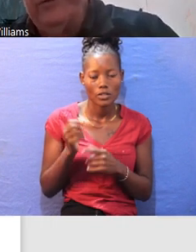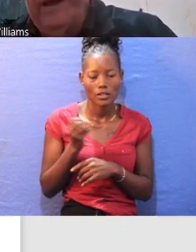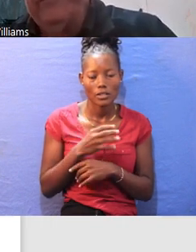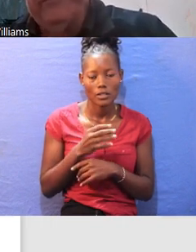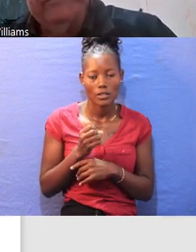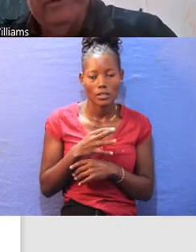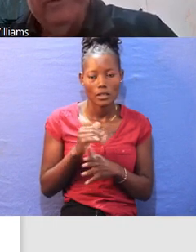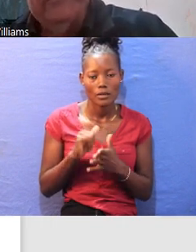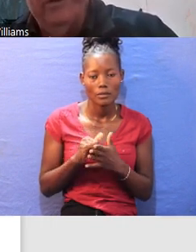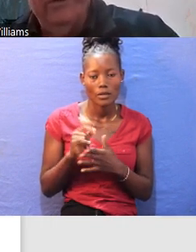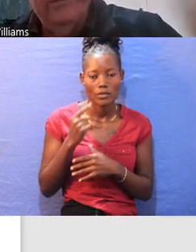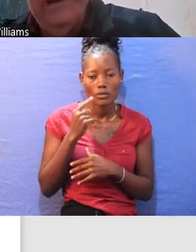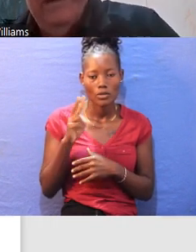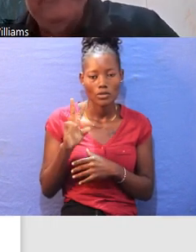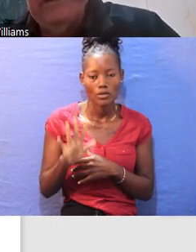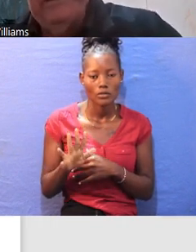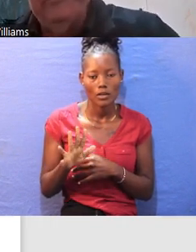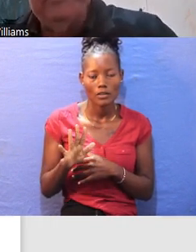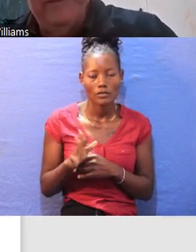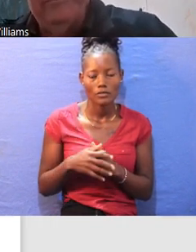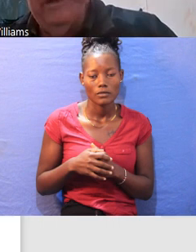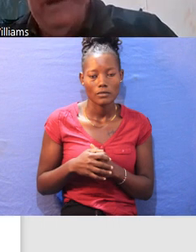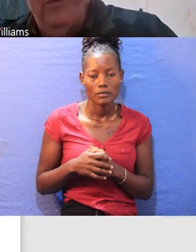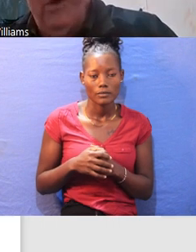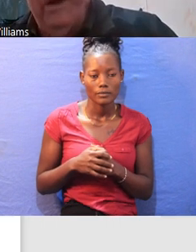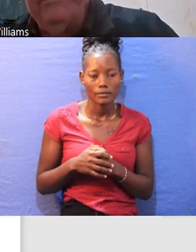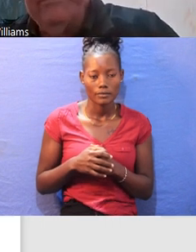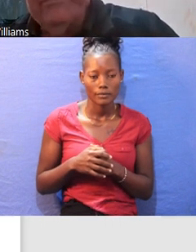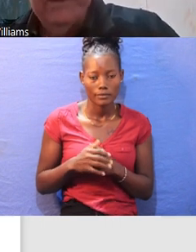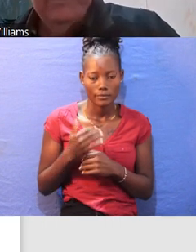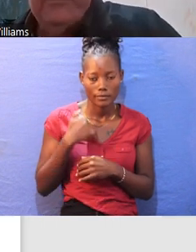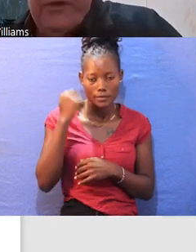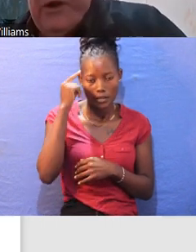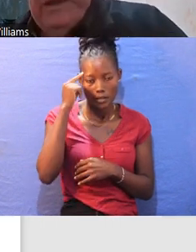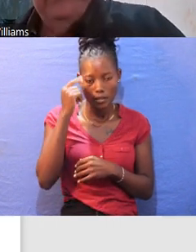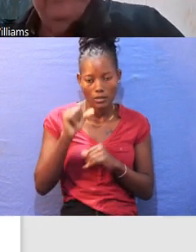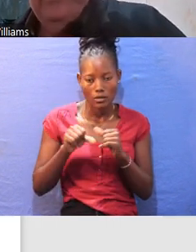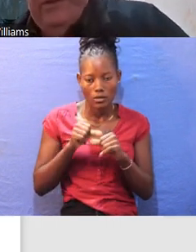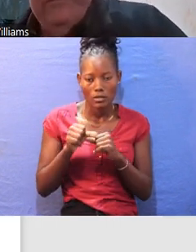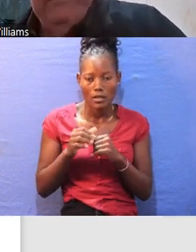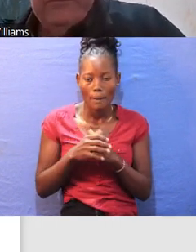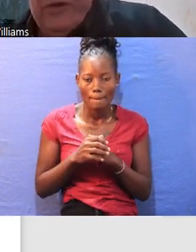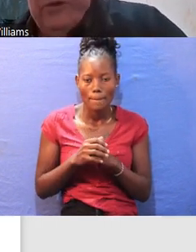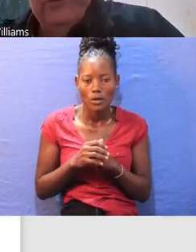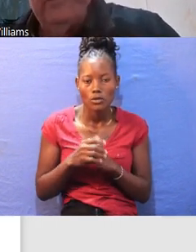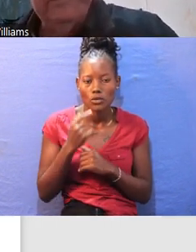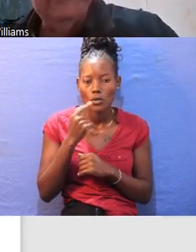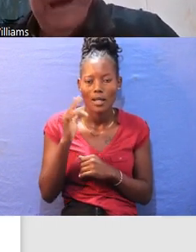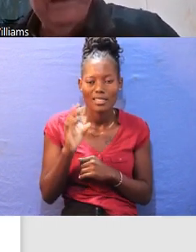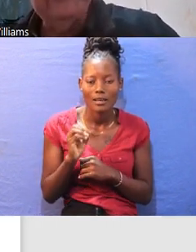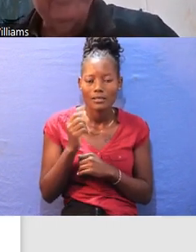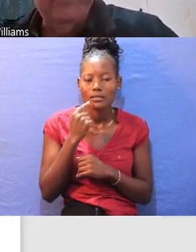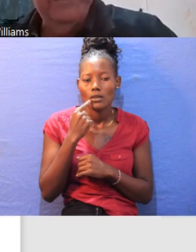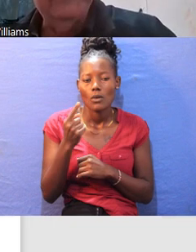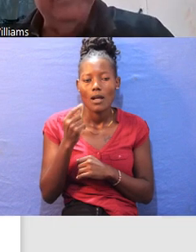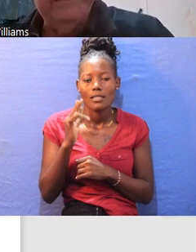for 2 reps. So I figured he was probably about 130, 132 in his